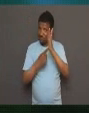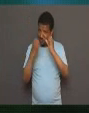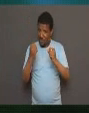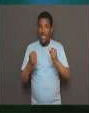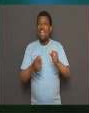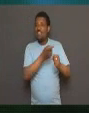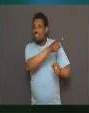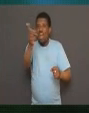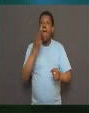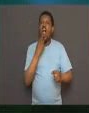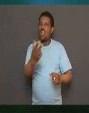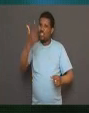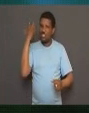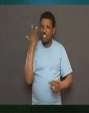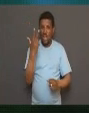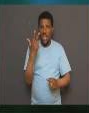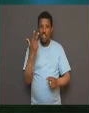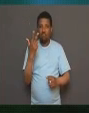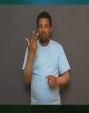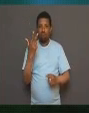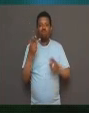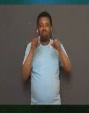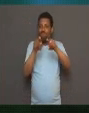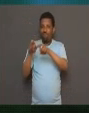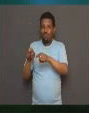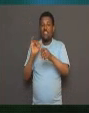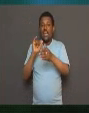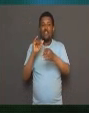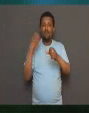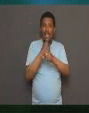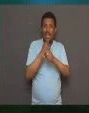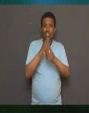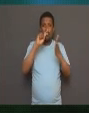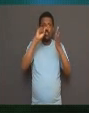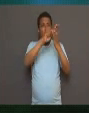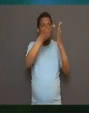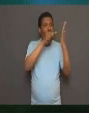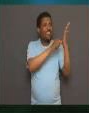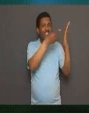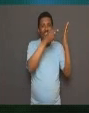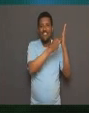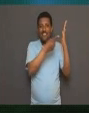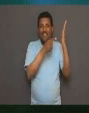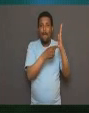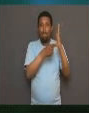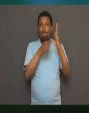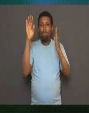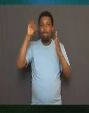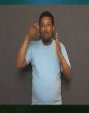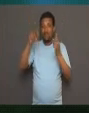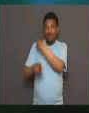are 3 precautions that a maker of dot maps must take.